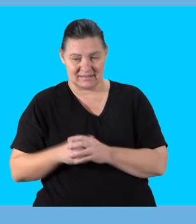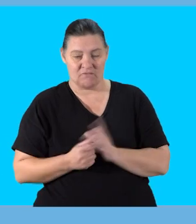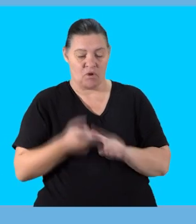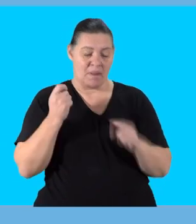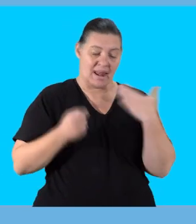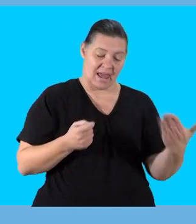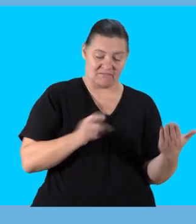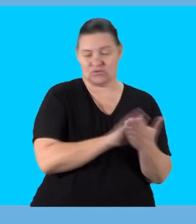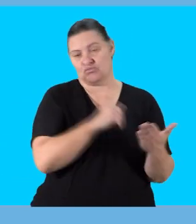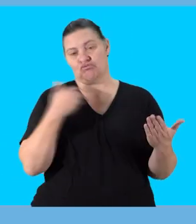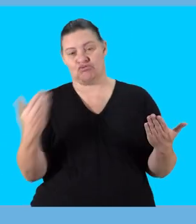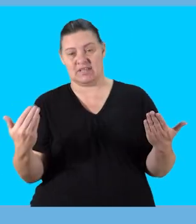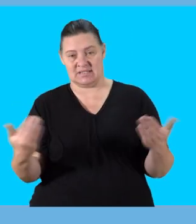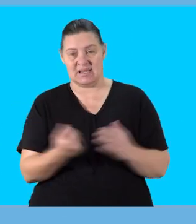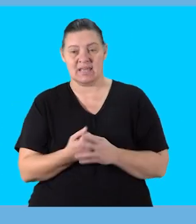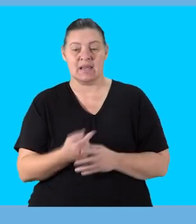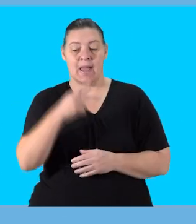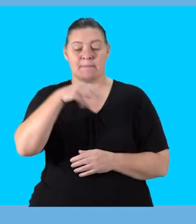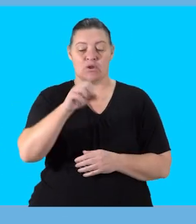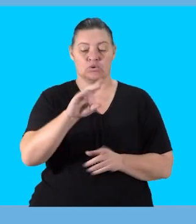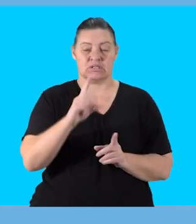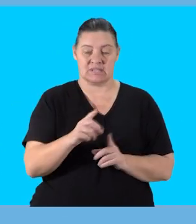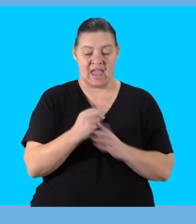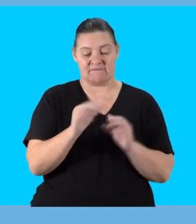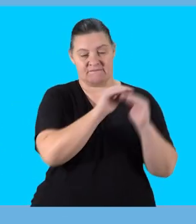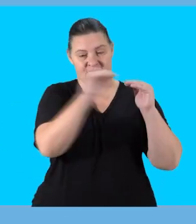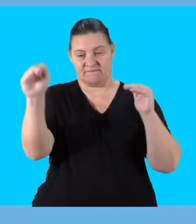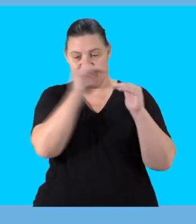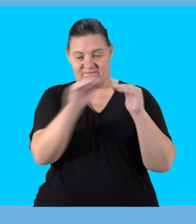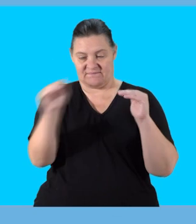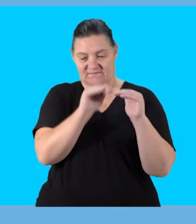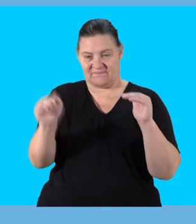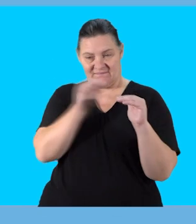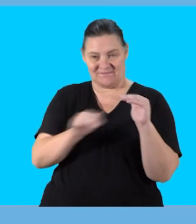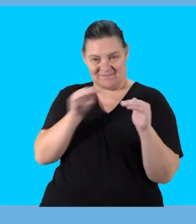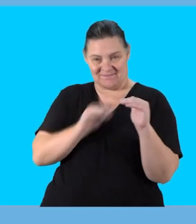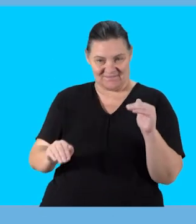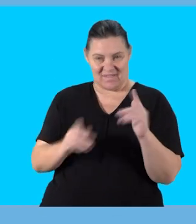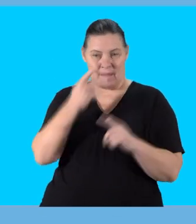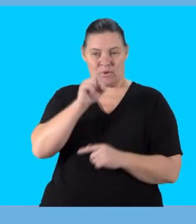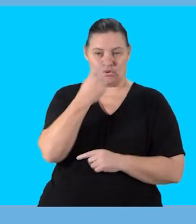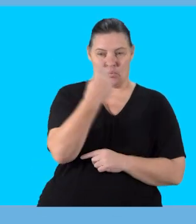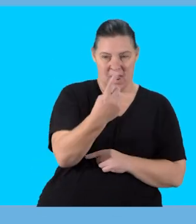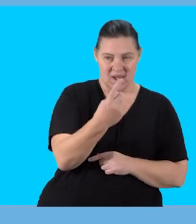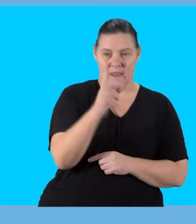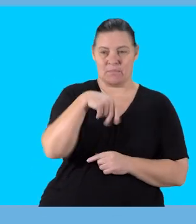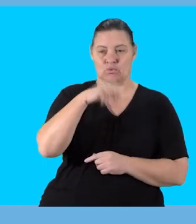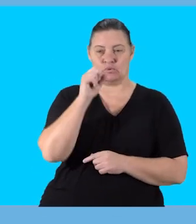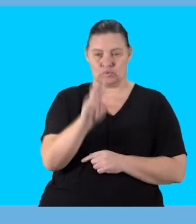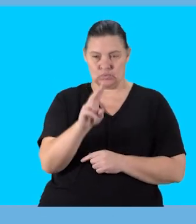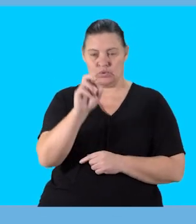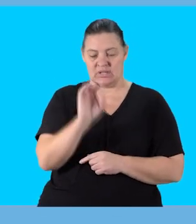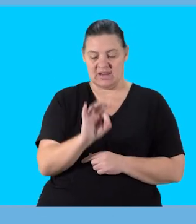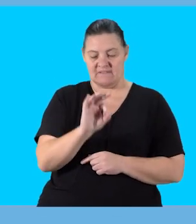side to the right-hand side. And then we have periods which are going across horizontally. That is, now we have period 1,